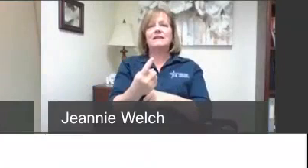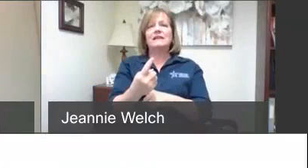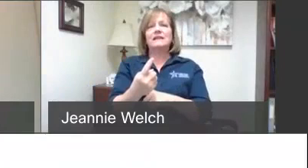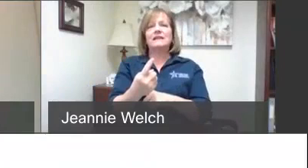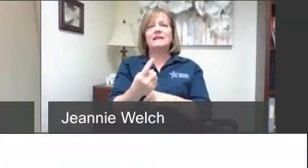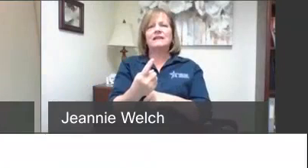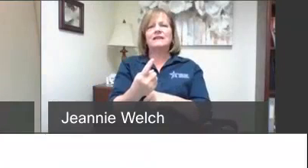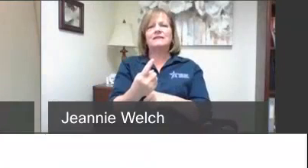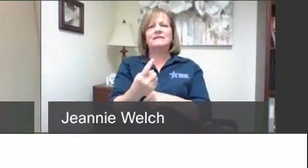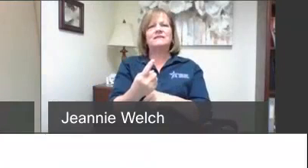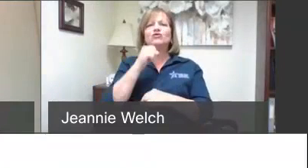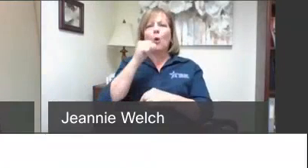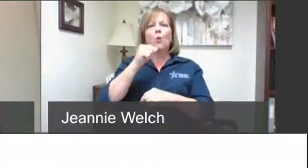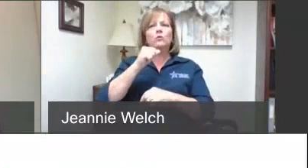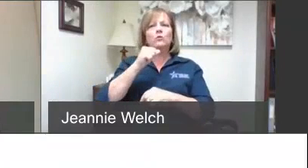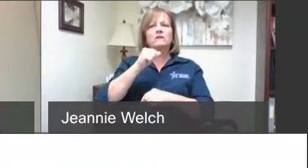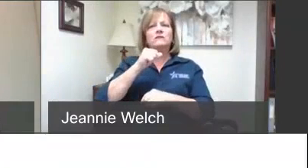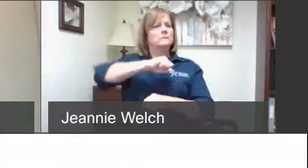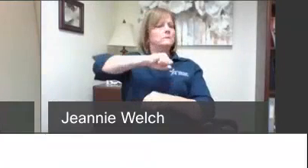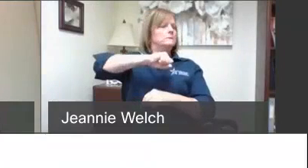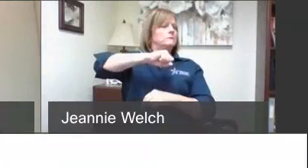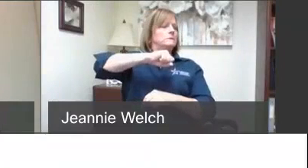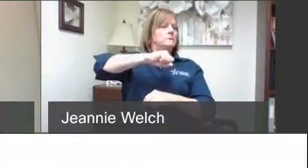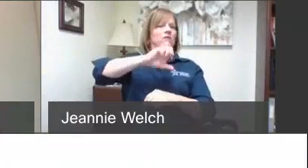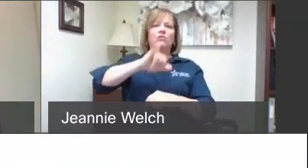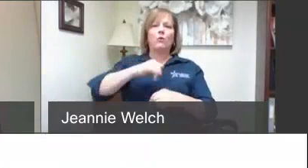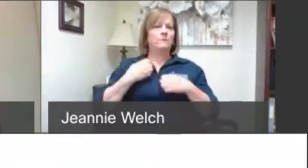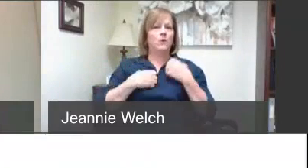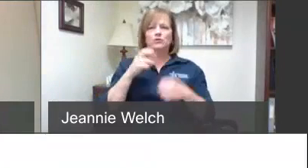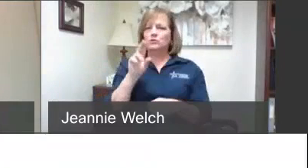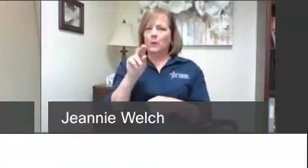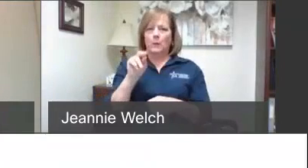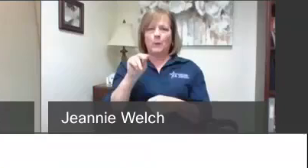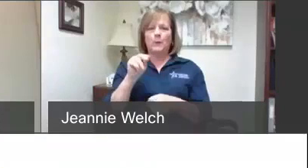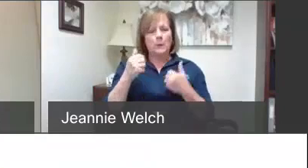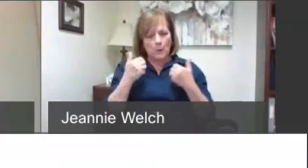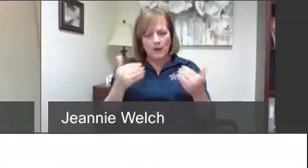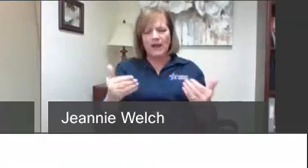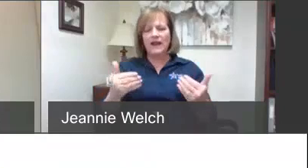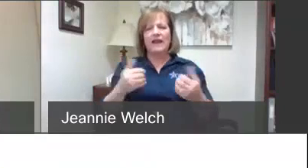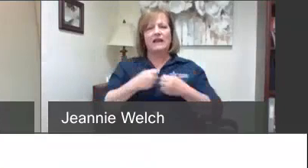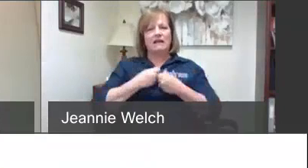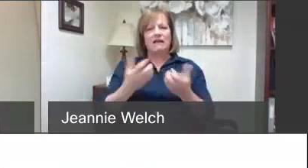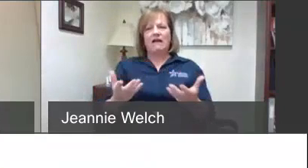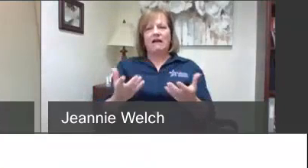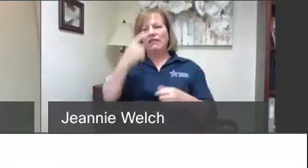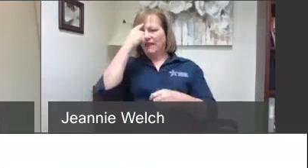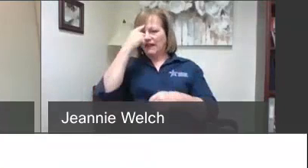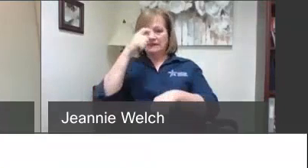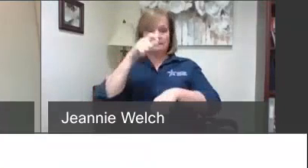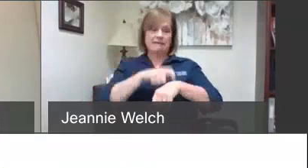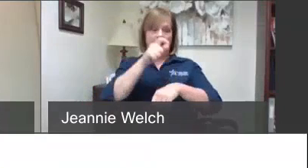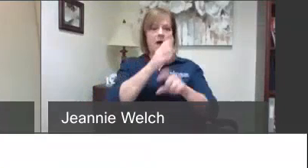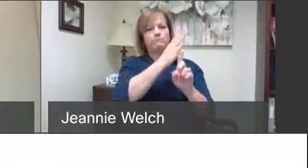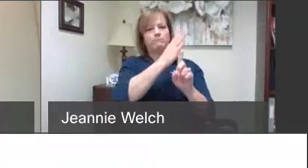those emotions. That's the most important part of it. It's not basically looking at the time frame like, oh, it's going to take me 3